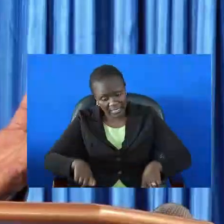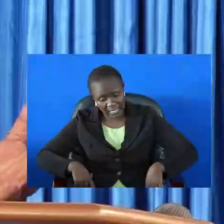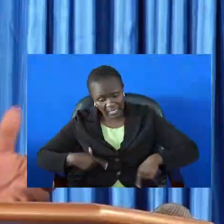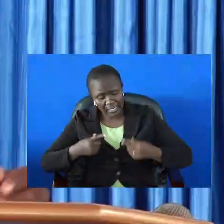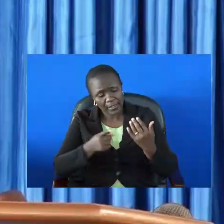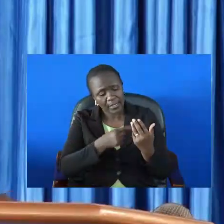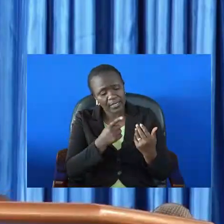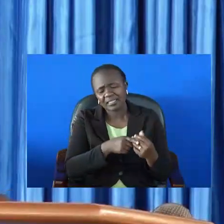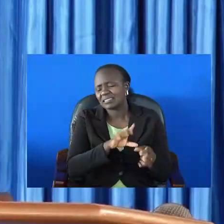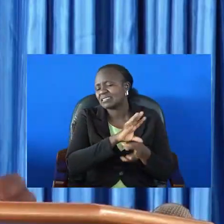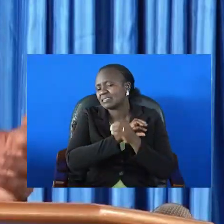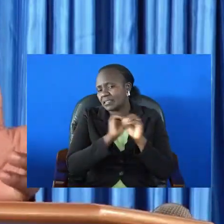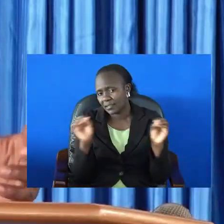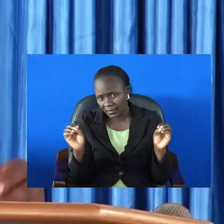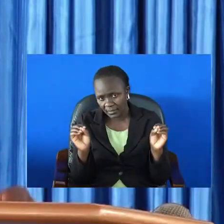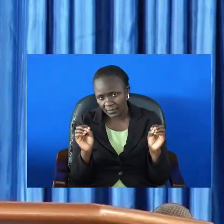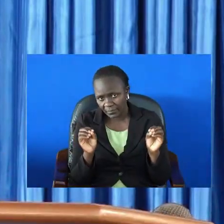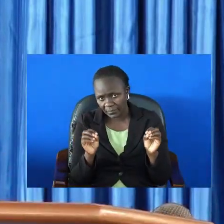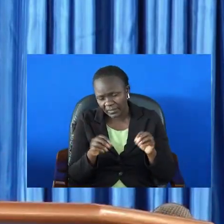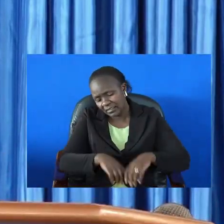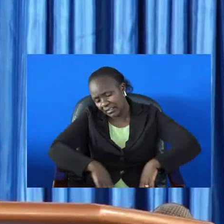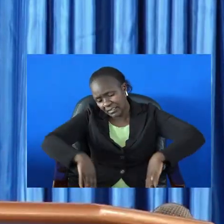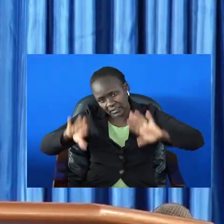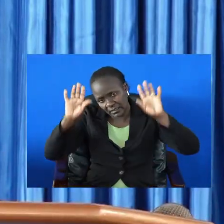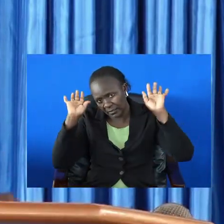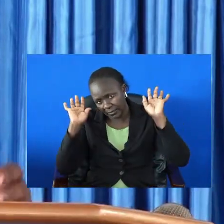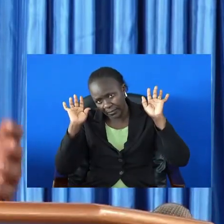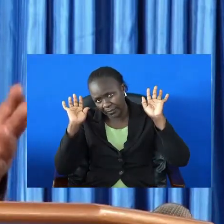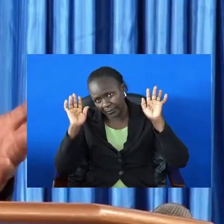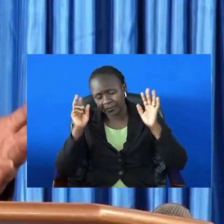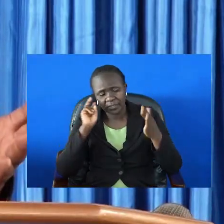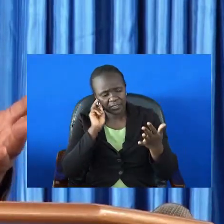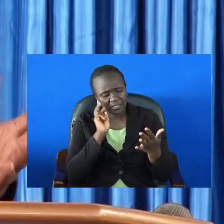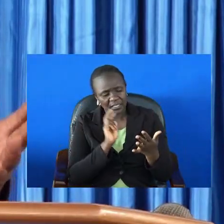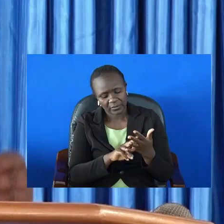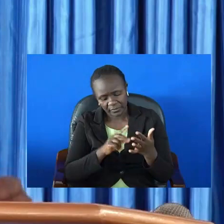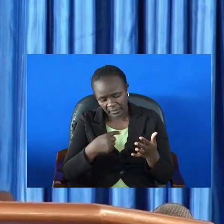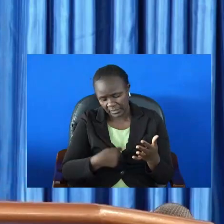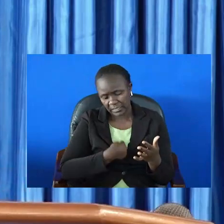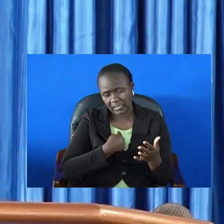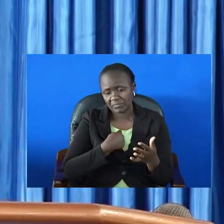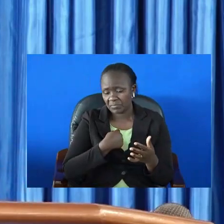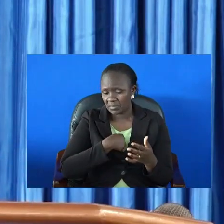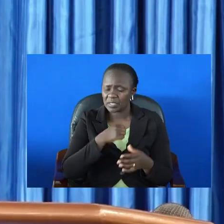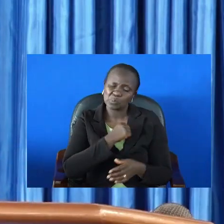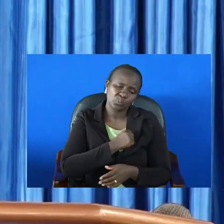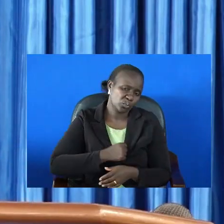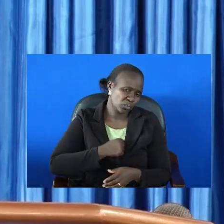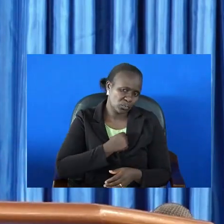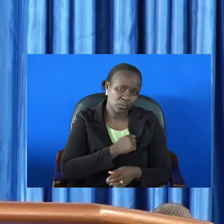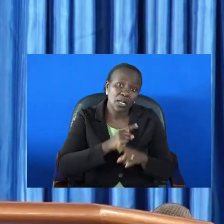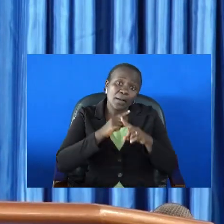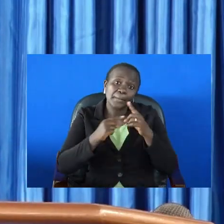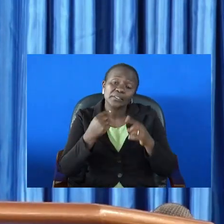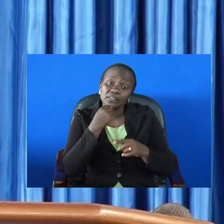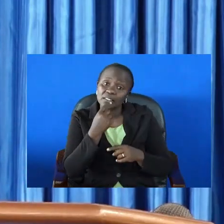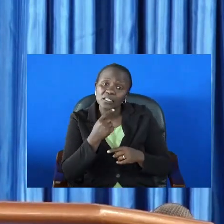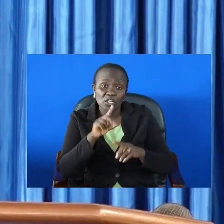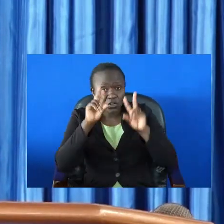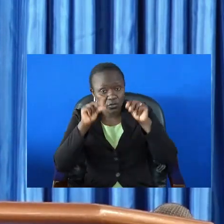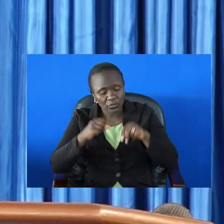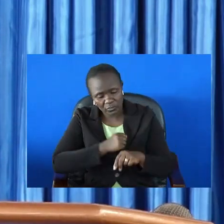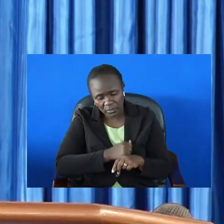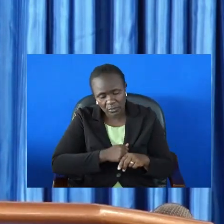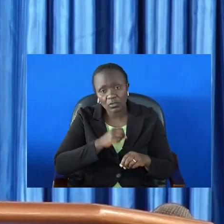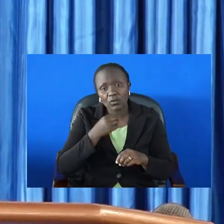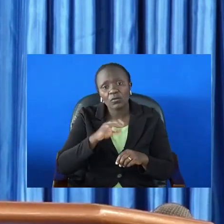count it meaningless. They give up. They look unto themselves and say, "I'm sorry." But I want you not to be sorry of your